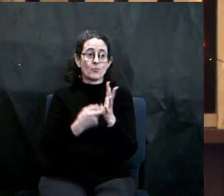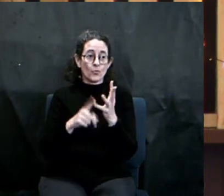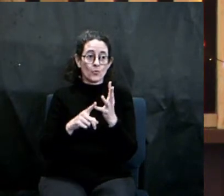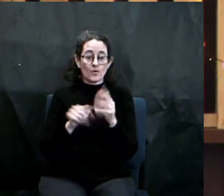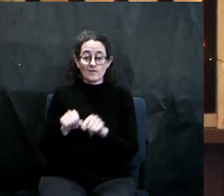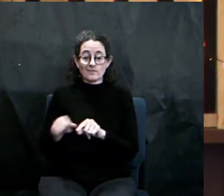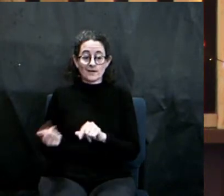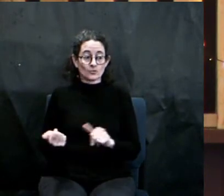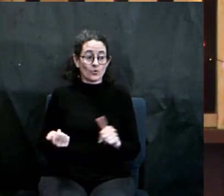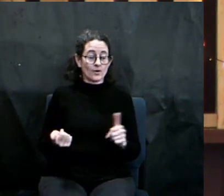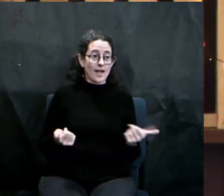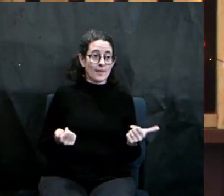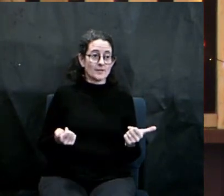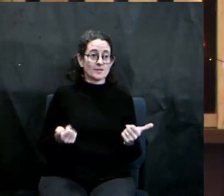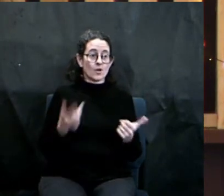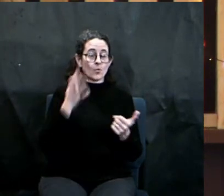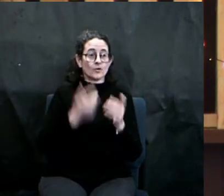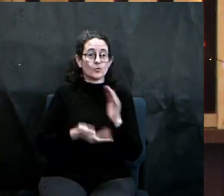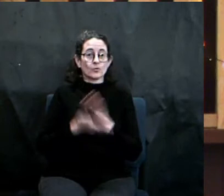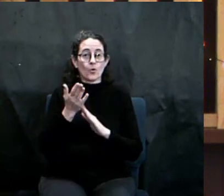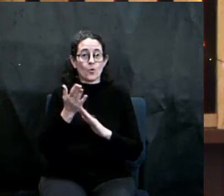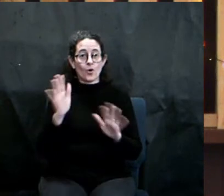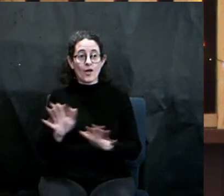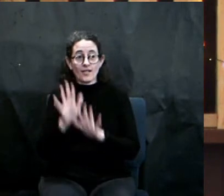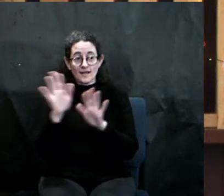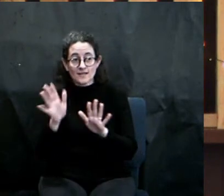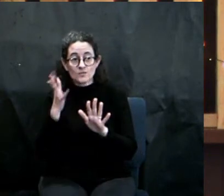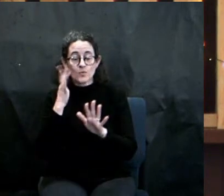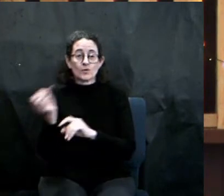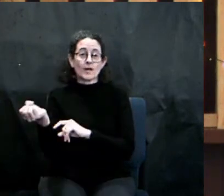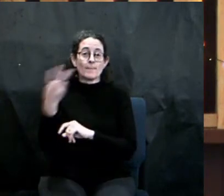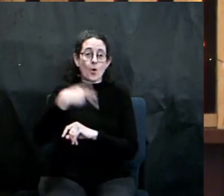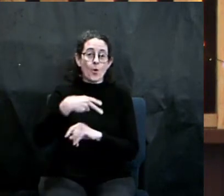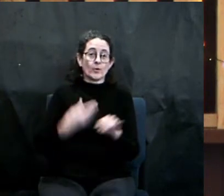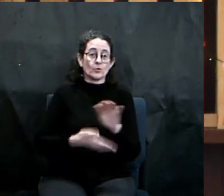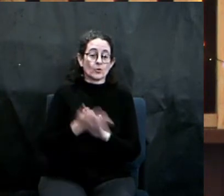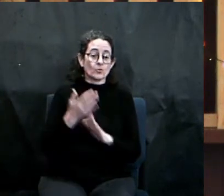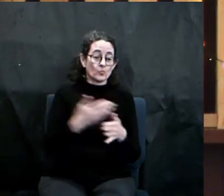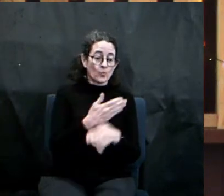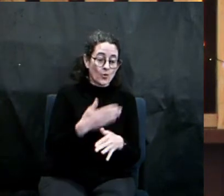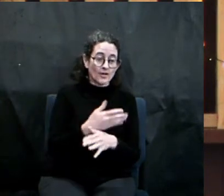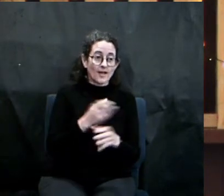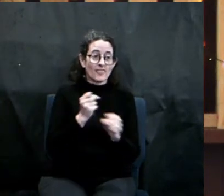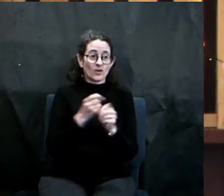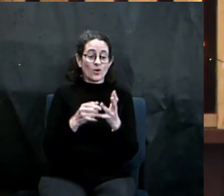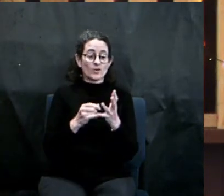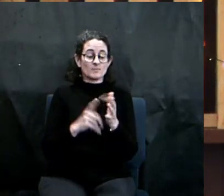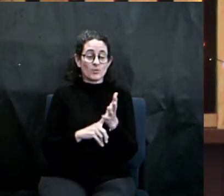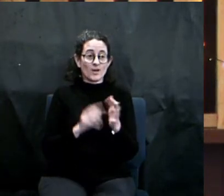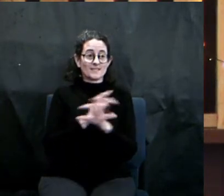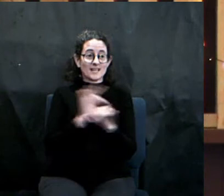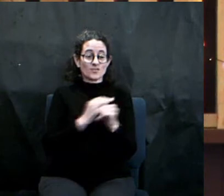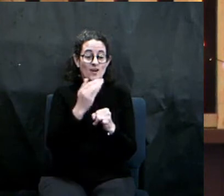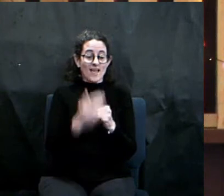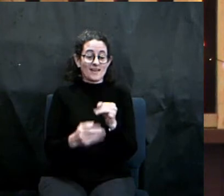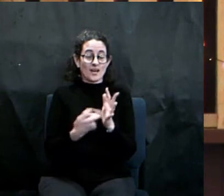you and to come home. And he wants it in the workplace and all around the place. The gospel doesn't end in Rome. The gospel